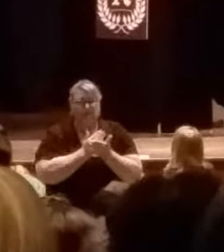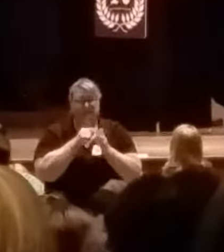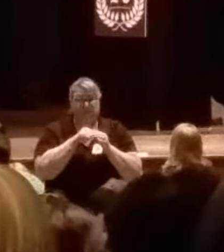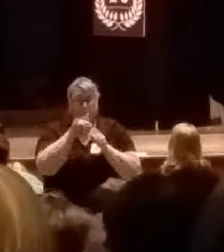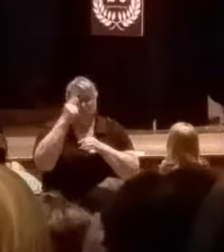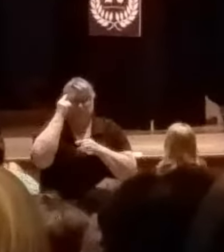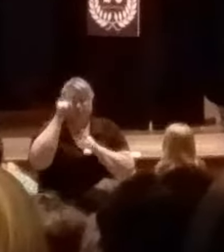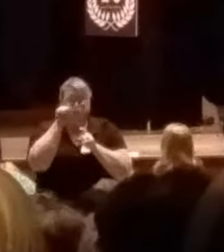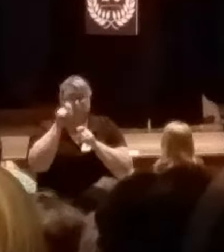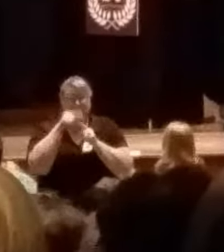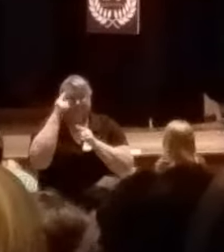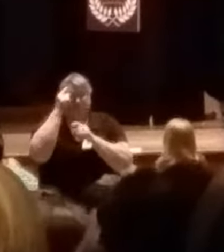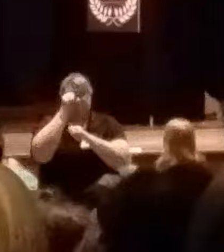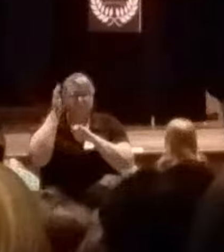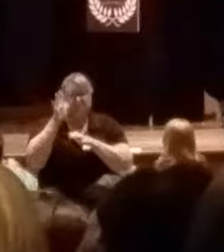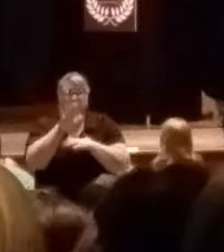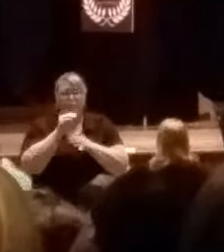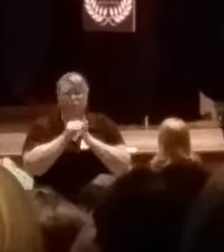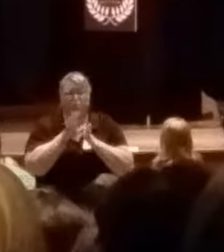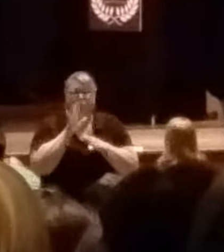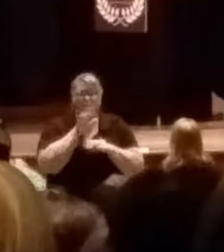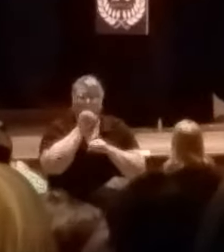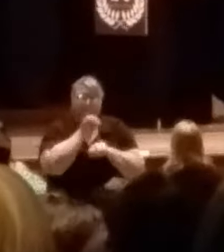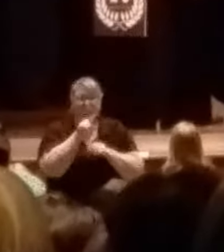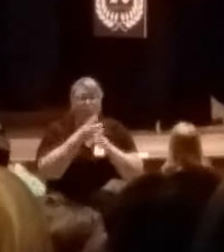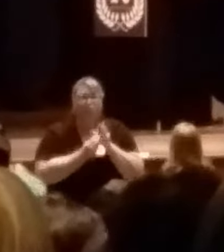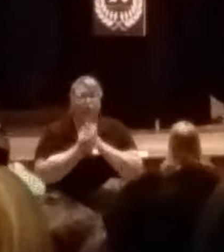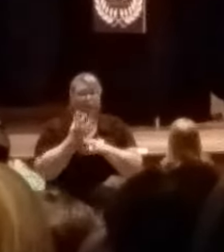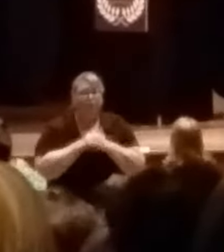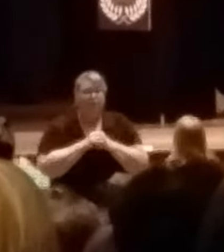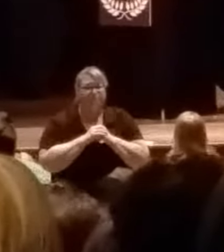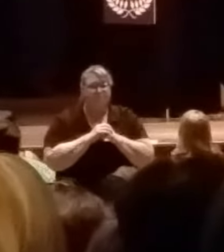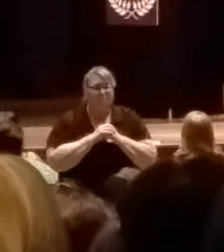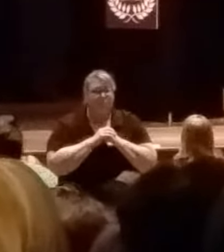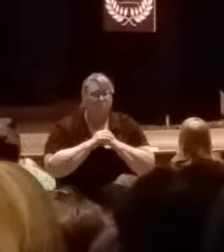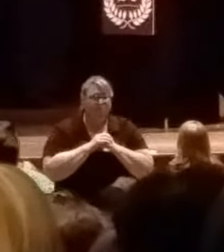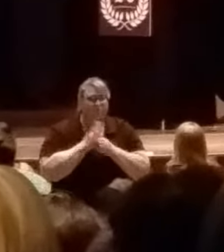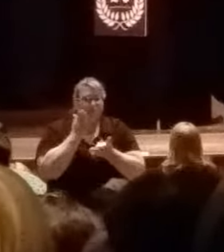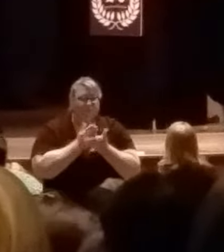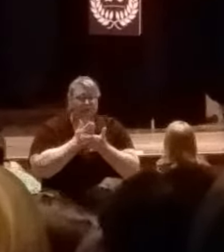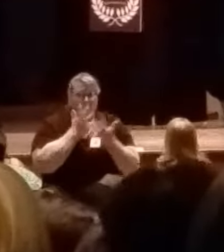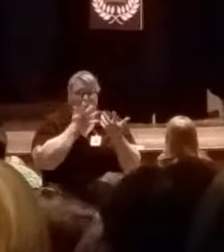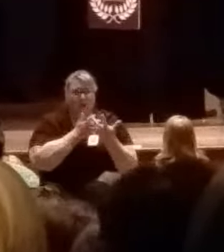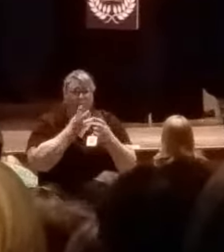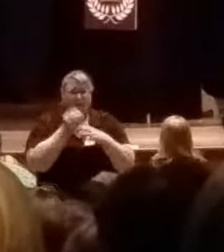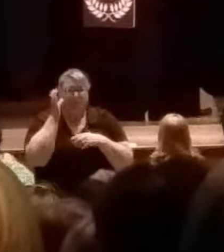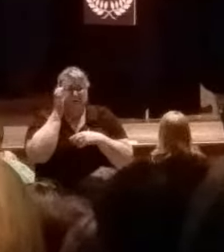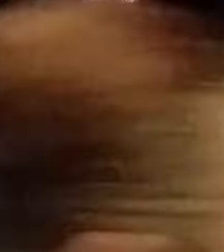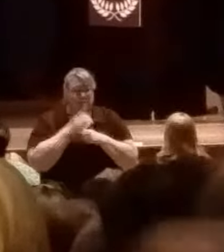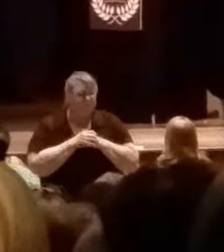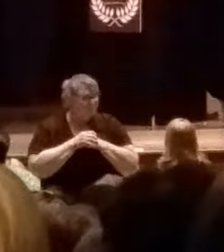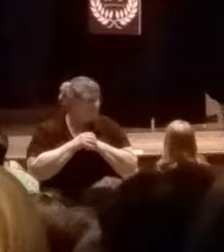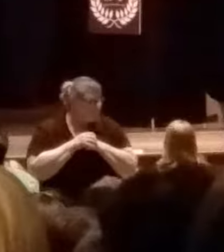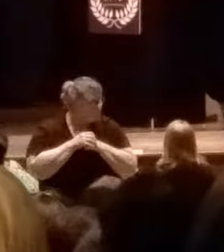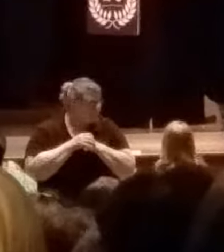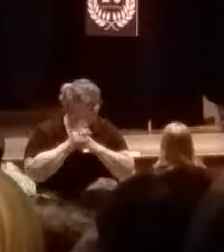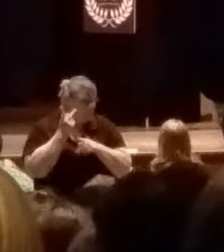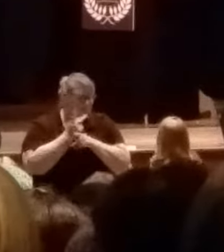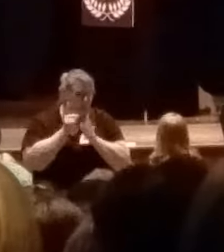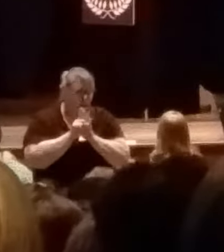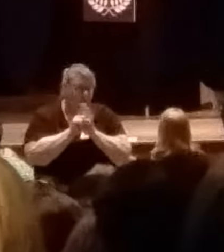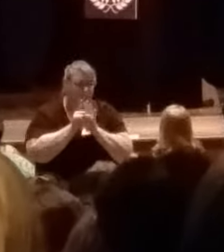mind, your students are sure to love you and grow. Now stop, collaborate, and listen. And keep the